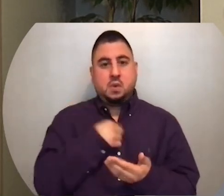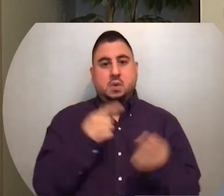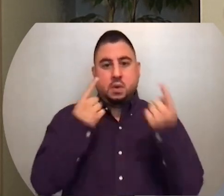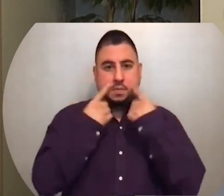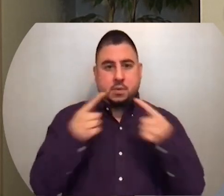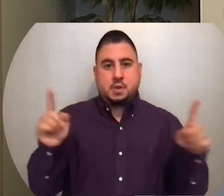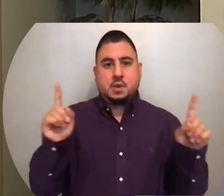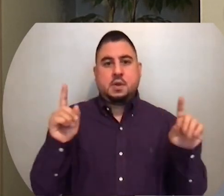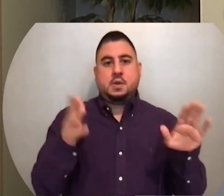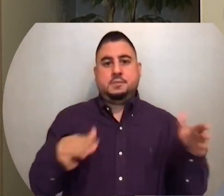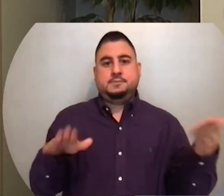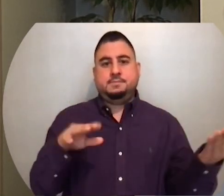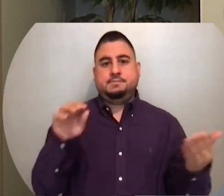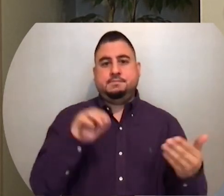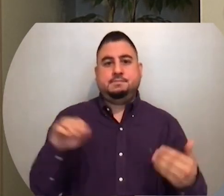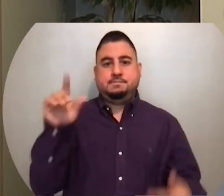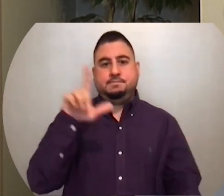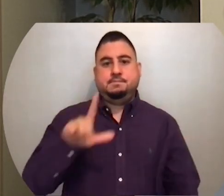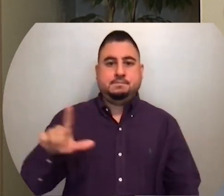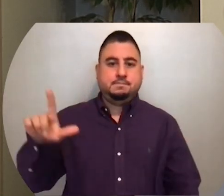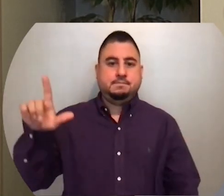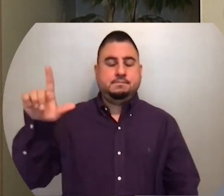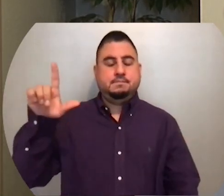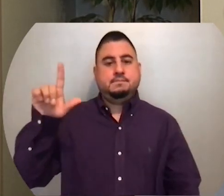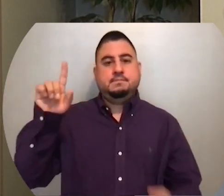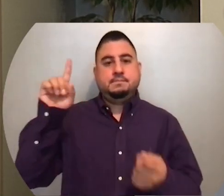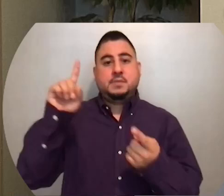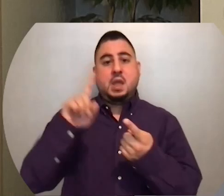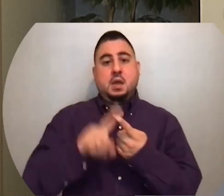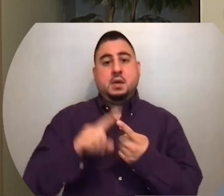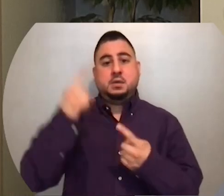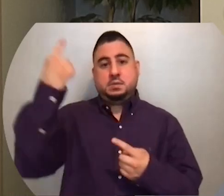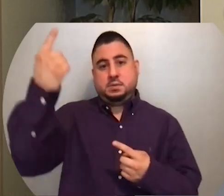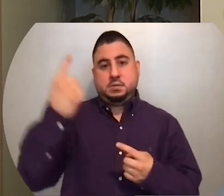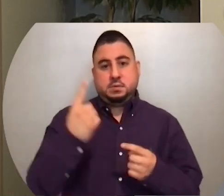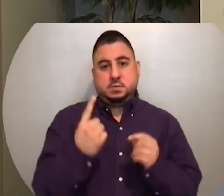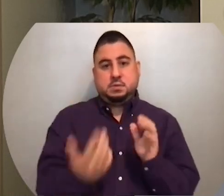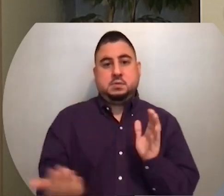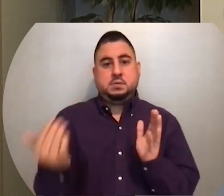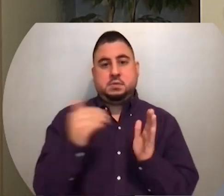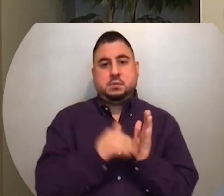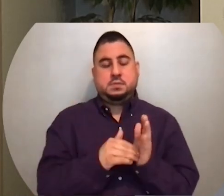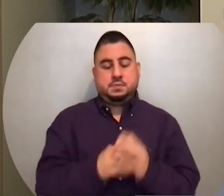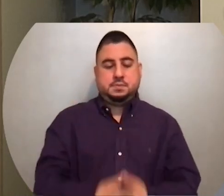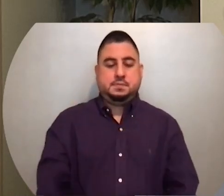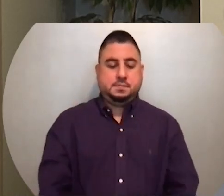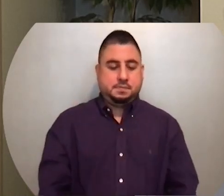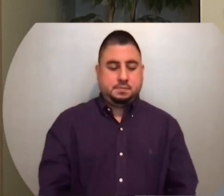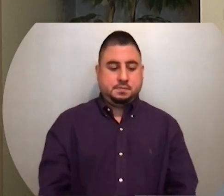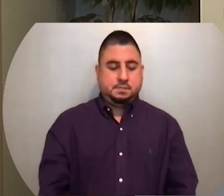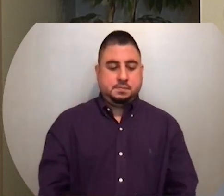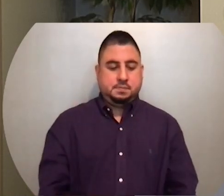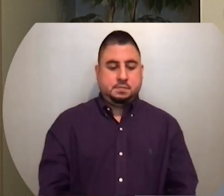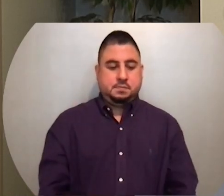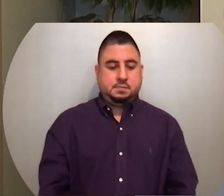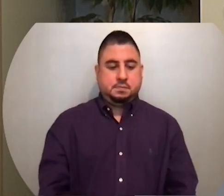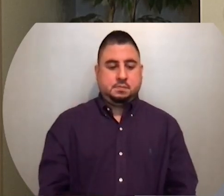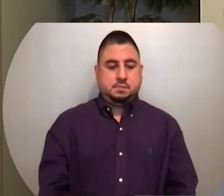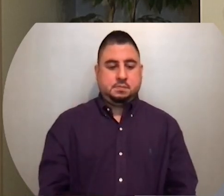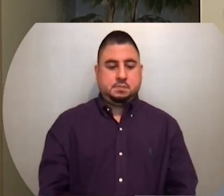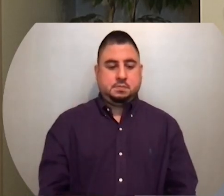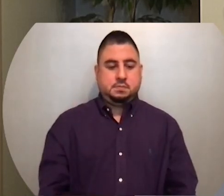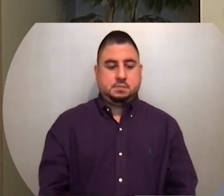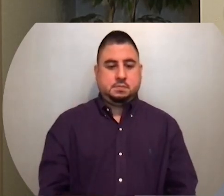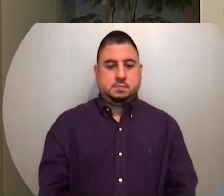cup, we proclaim your death, O Lord, until you come